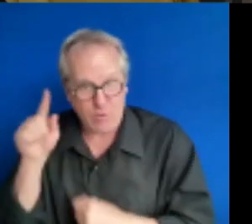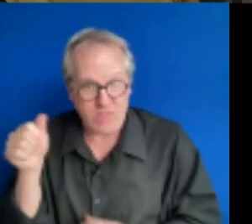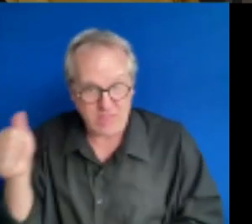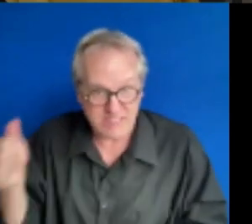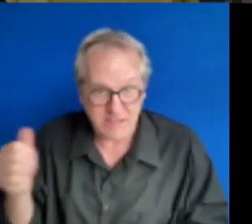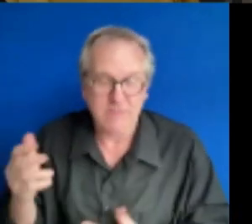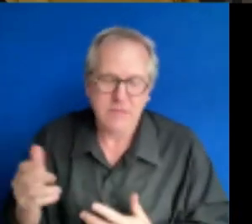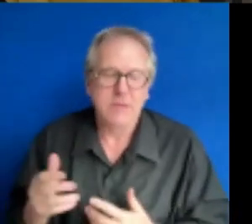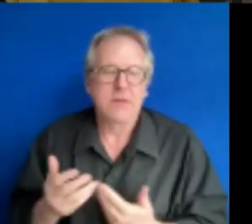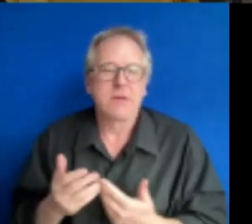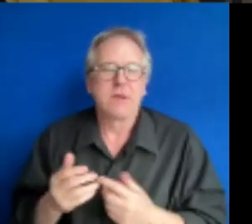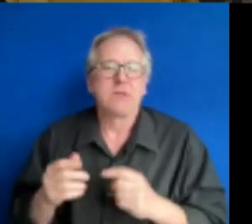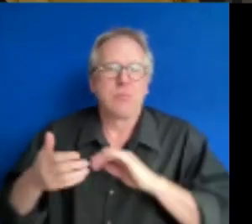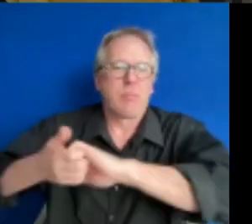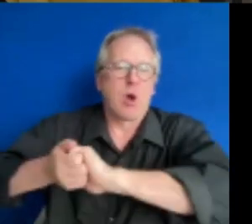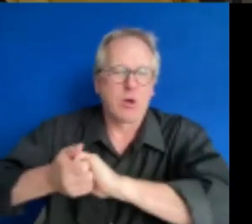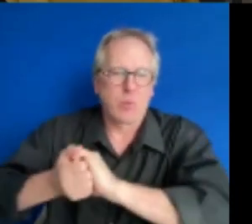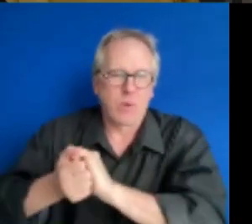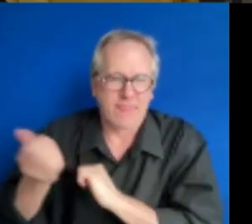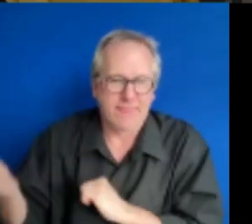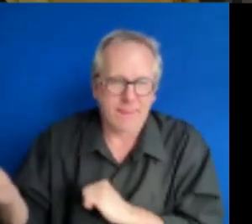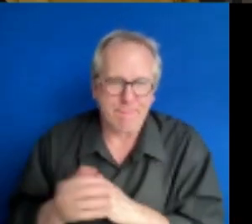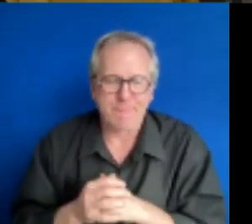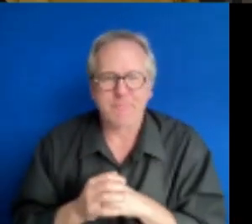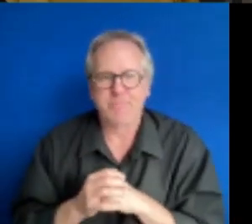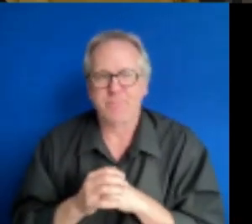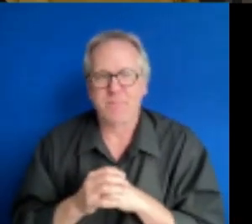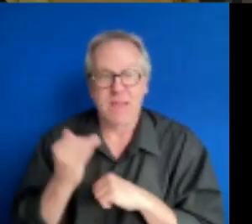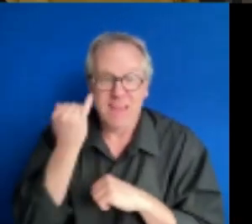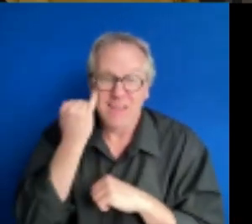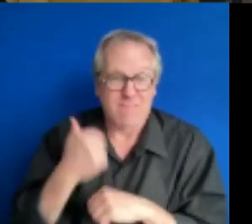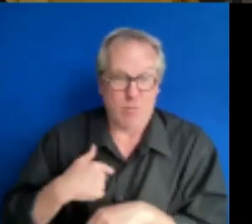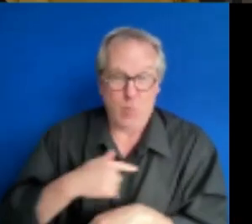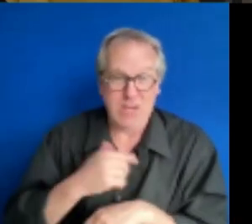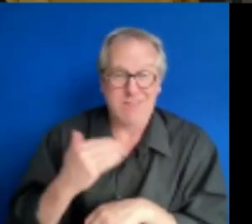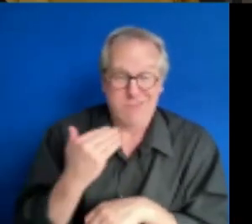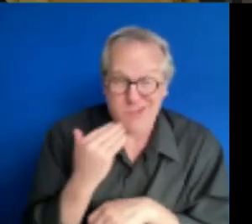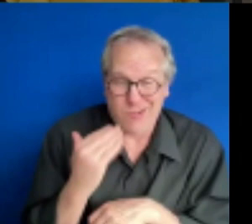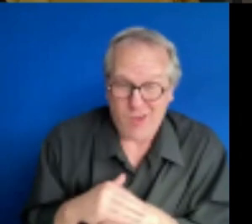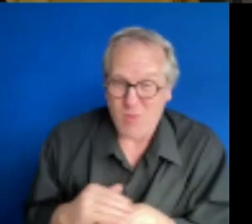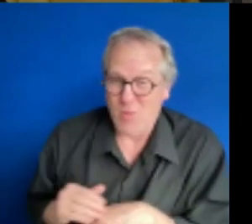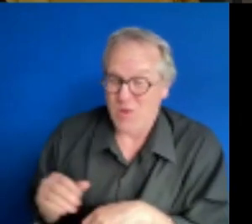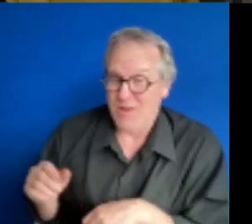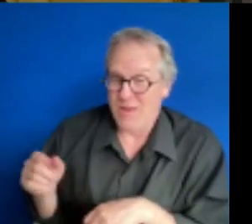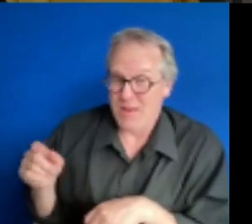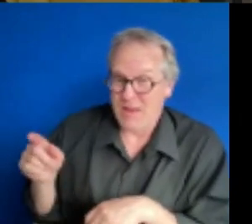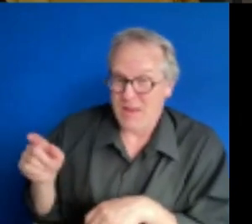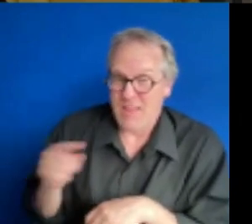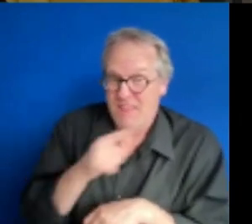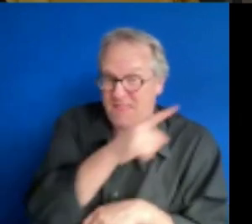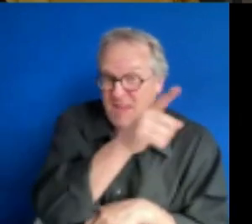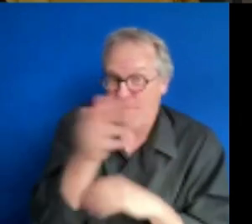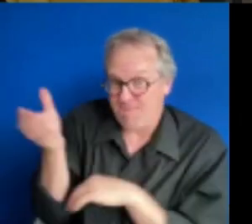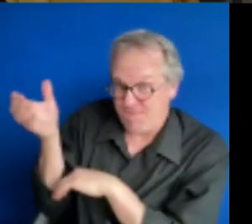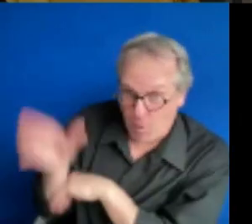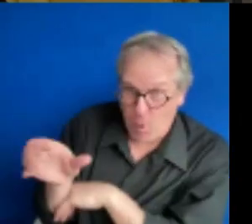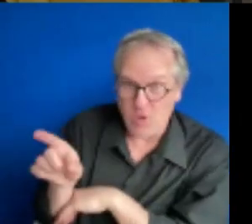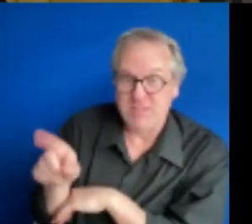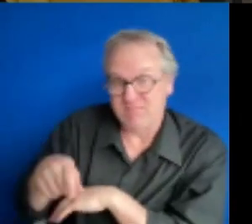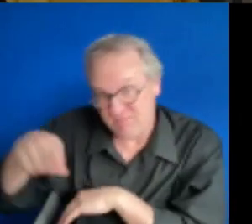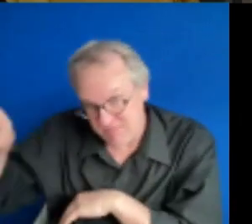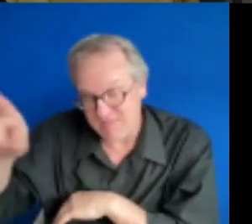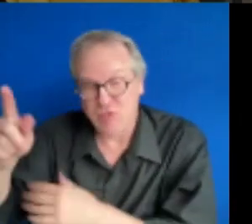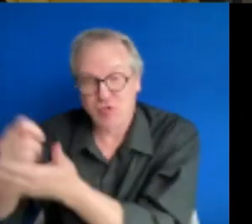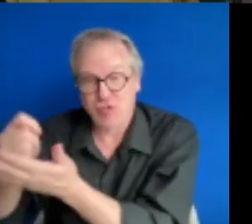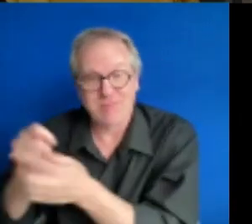if in partnership, so if, you know, if we know that someone is being forced into compulsory treatment